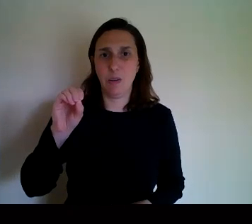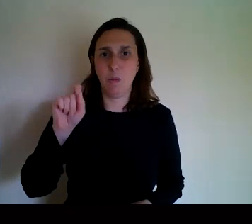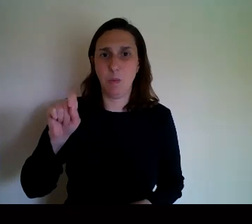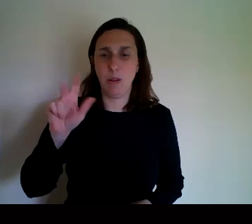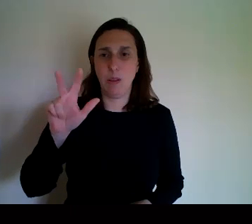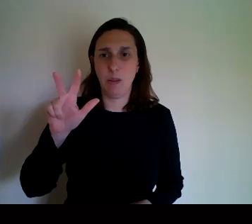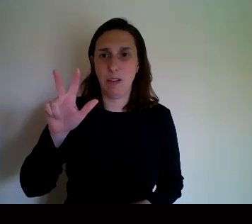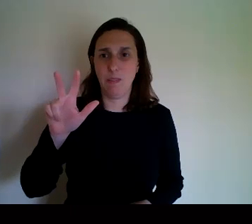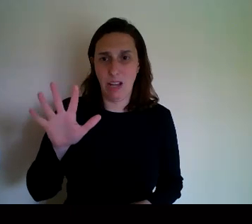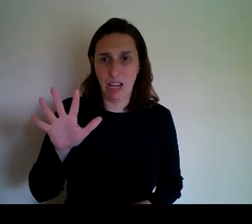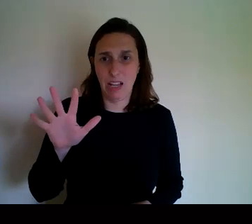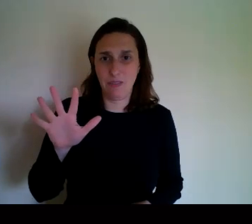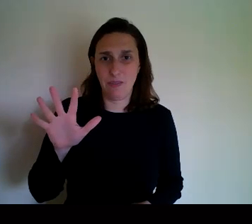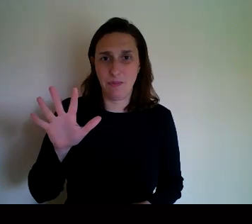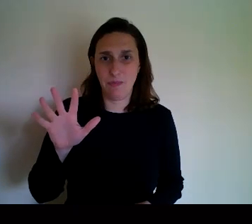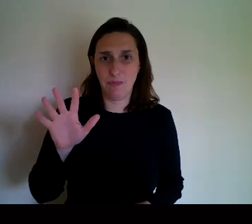0.35